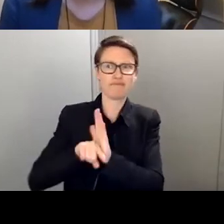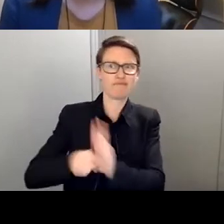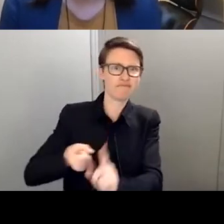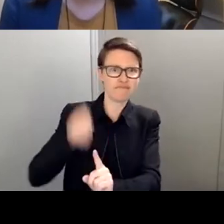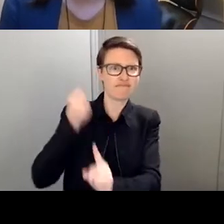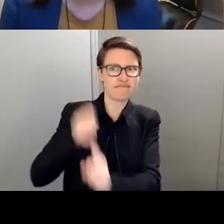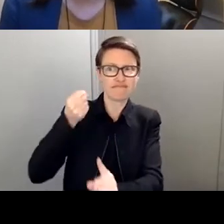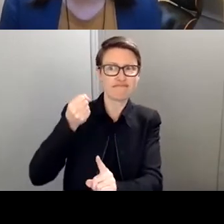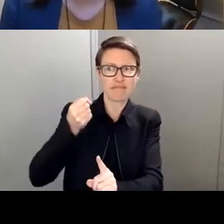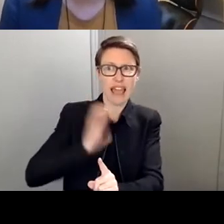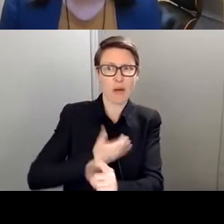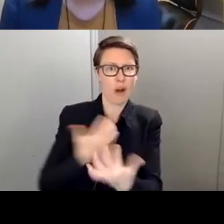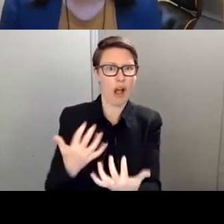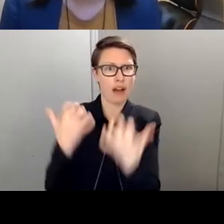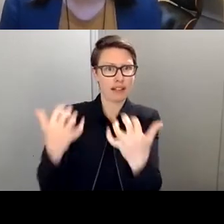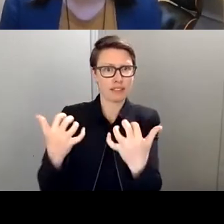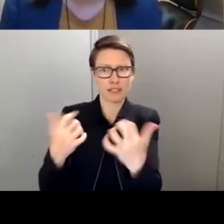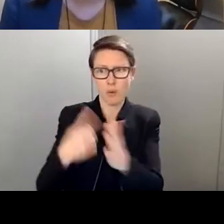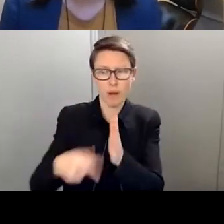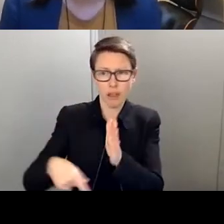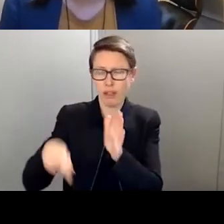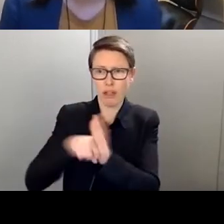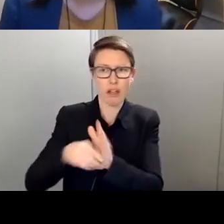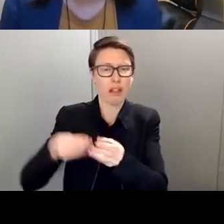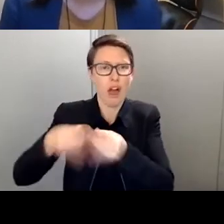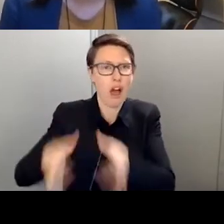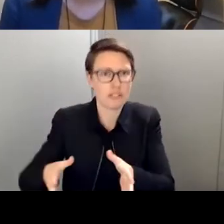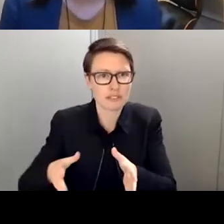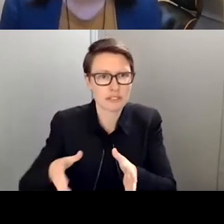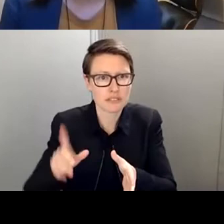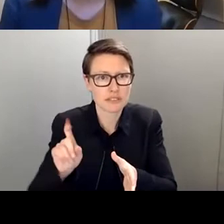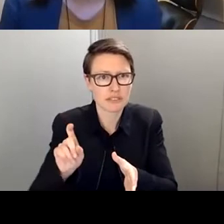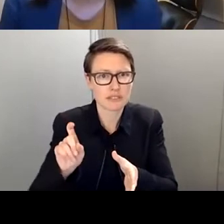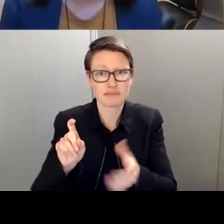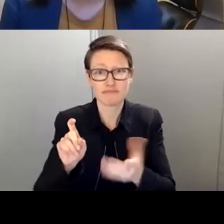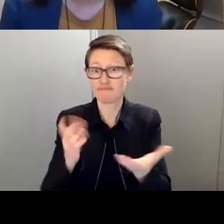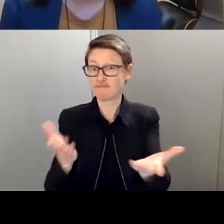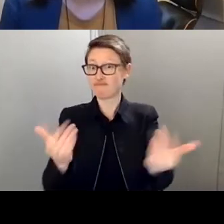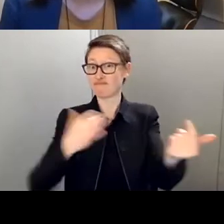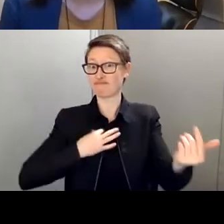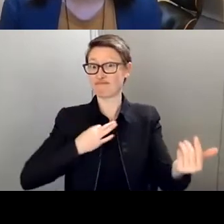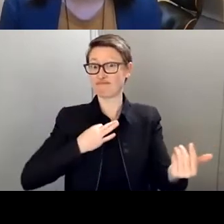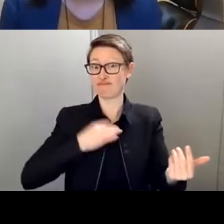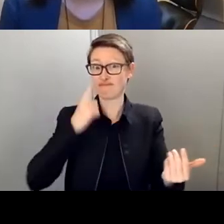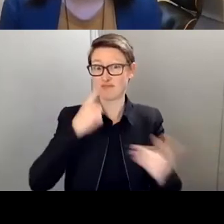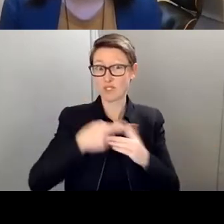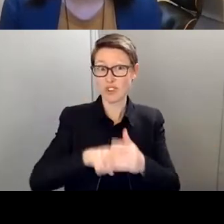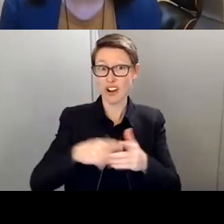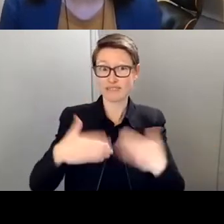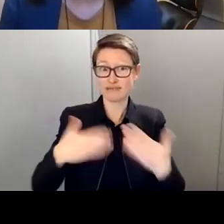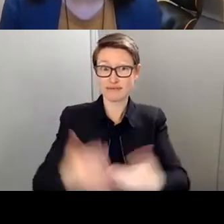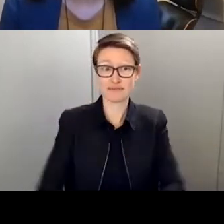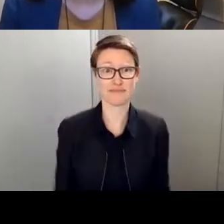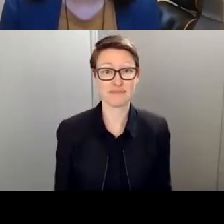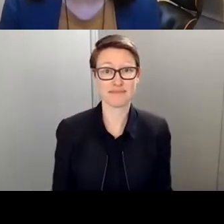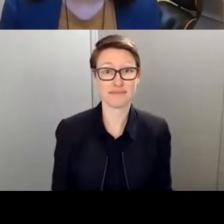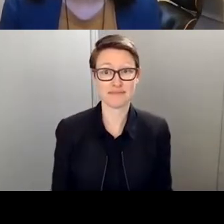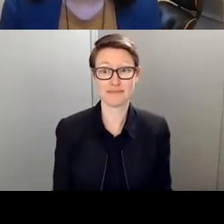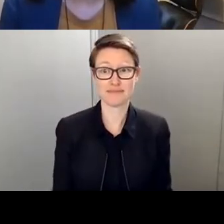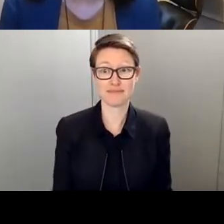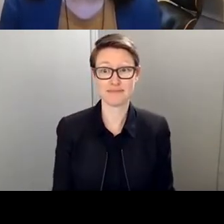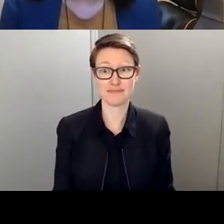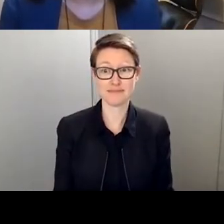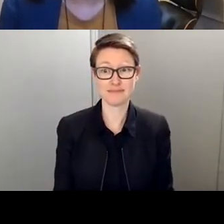lose from inauthentic storytelling? If anyone wants to lightning that to start, feel free to jump right in.